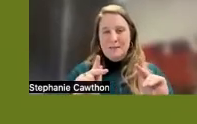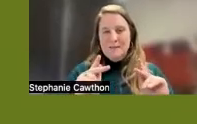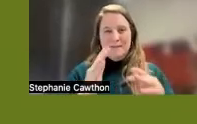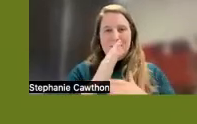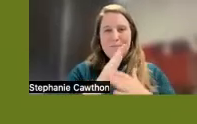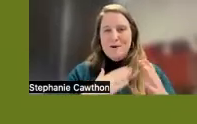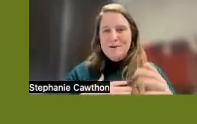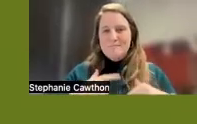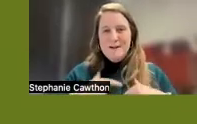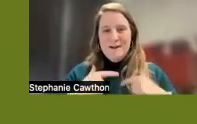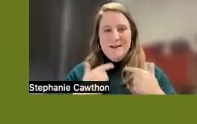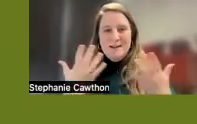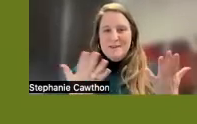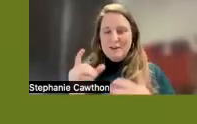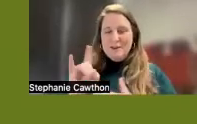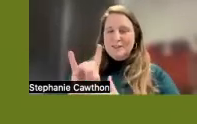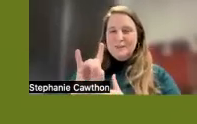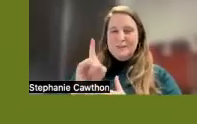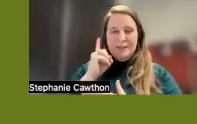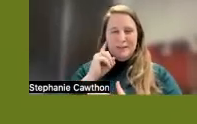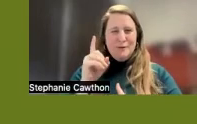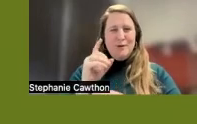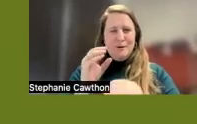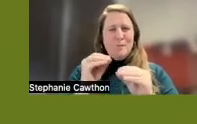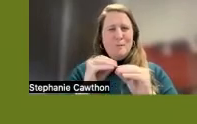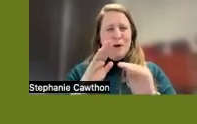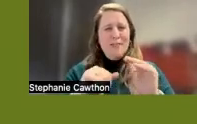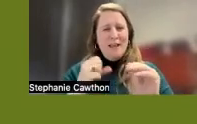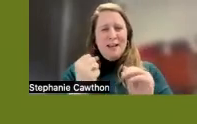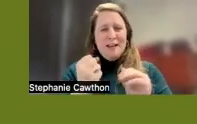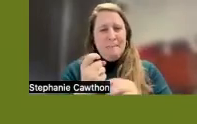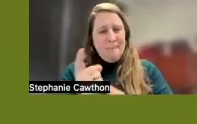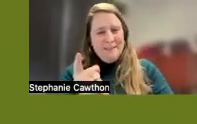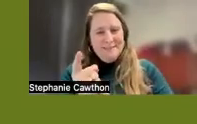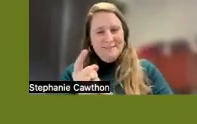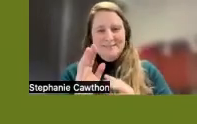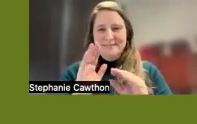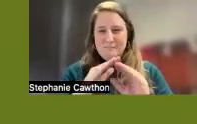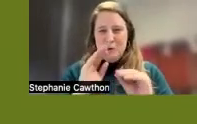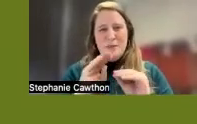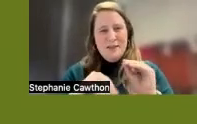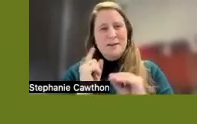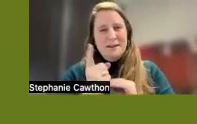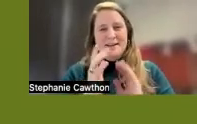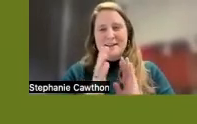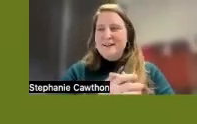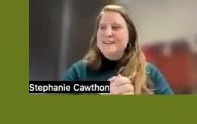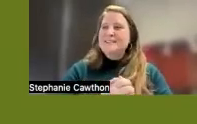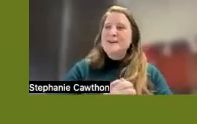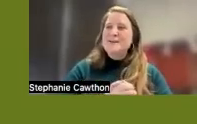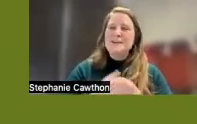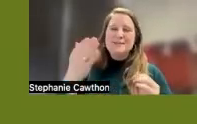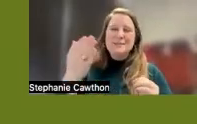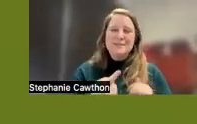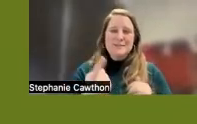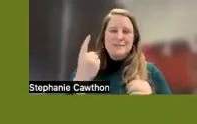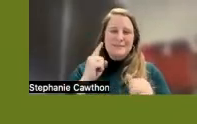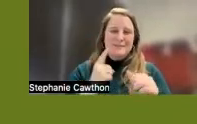welcome these two amazing people that are a part of my life here at the University of Texas. And it's been more than a minute. All